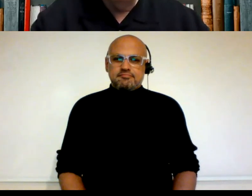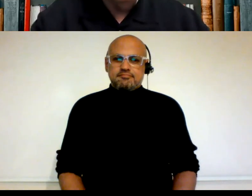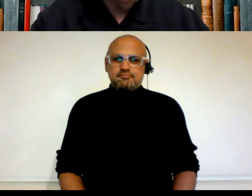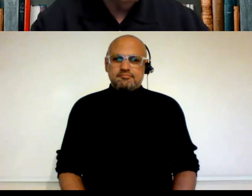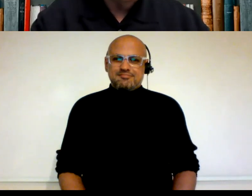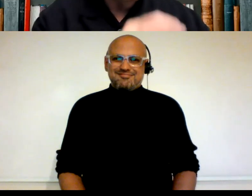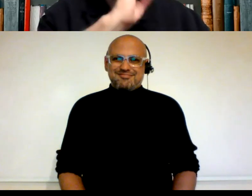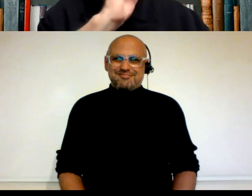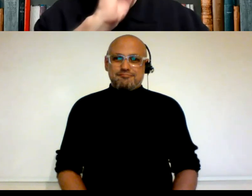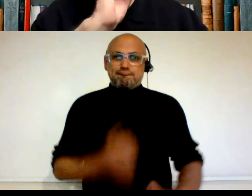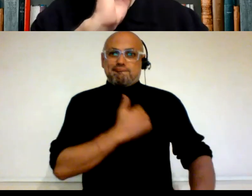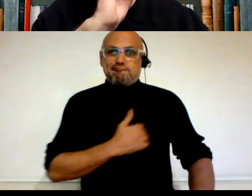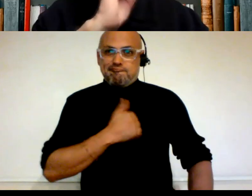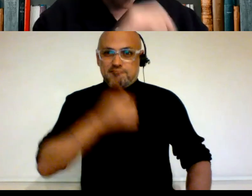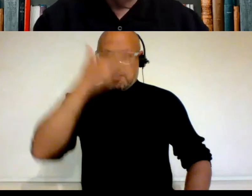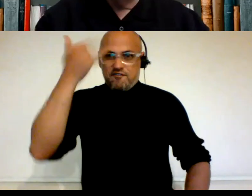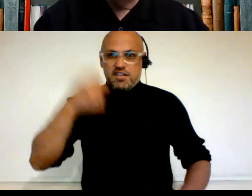Oh, sorry, forgot to unmute.